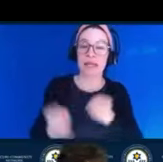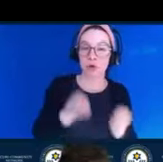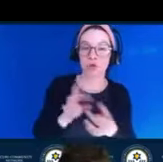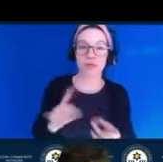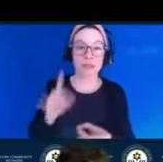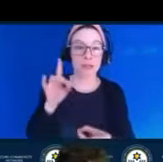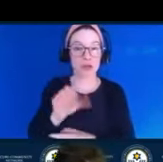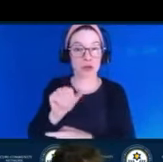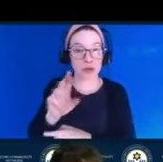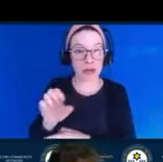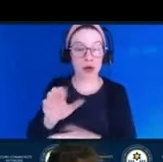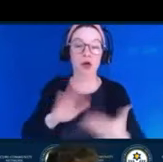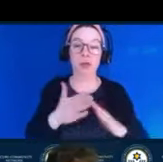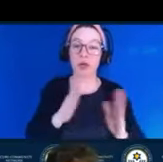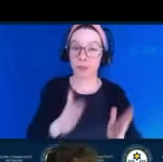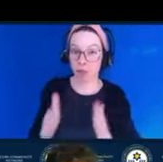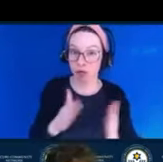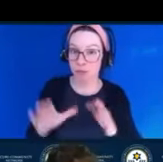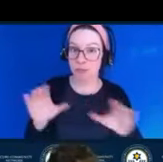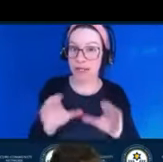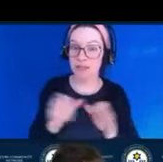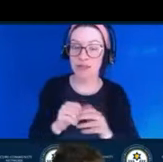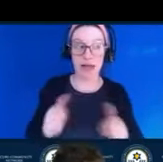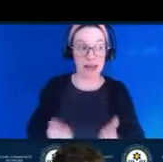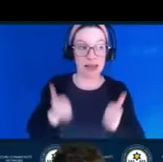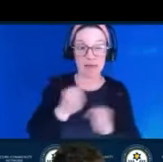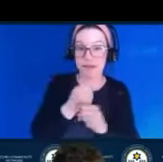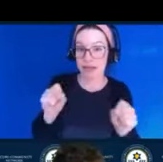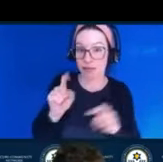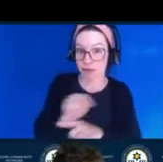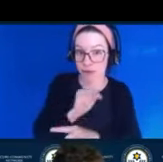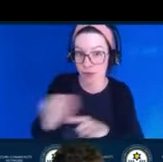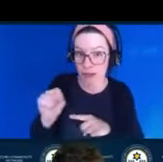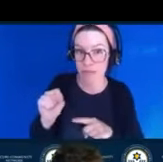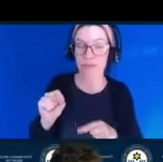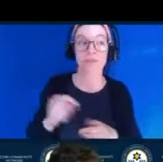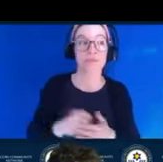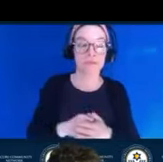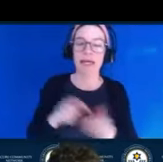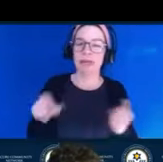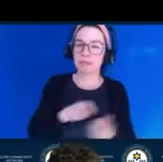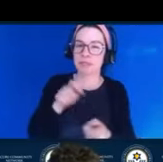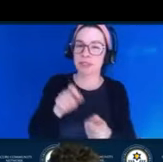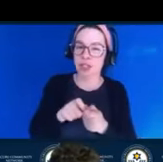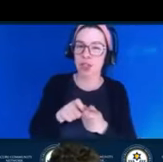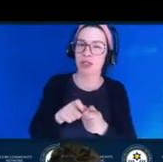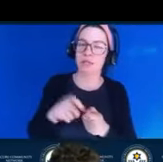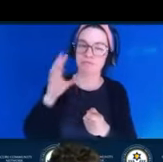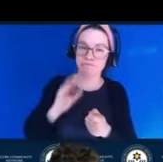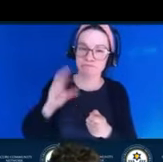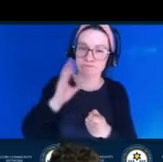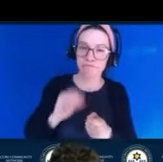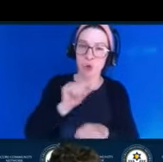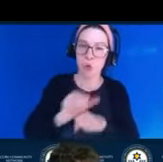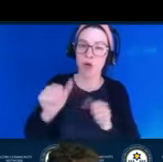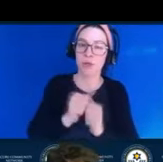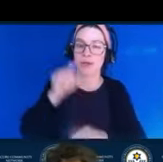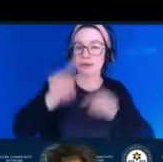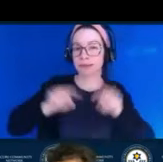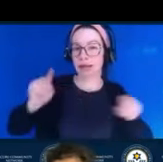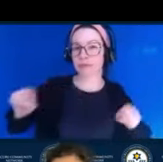community preparedness activities, life-saving training in some cases, and particularly experience working with diverse